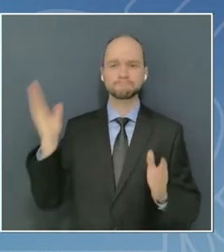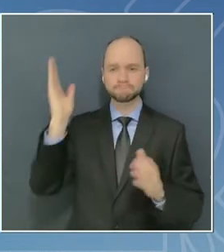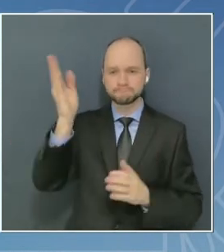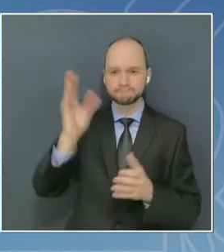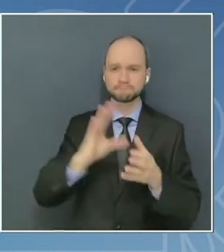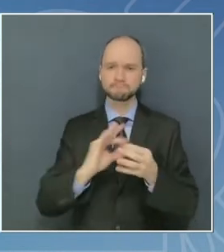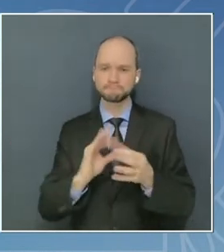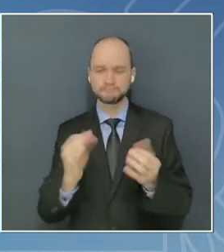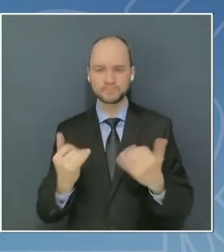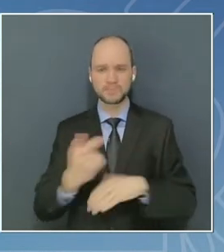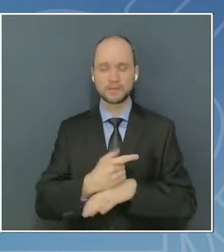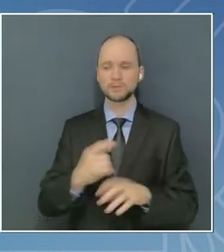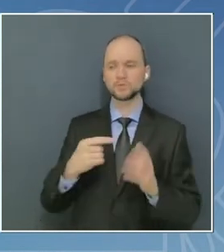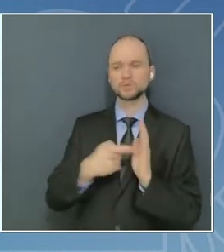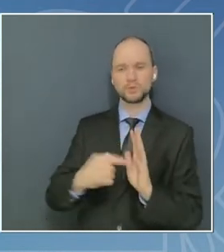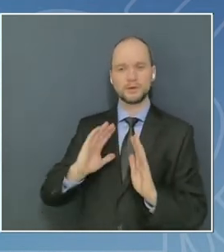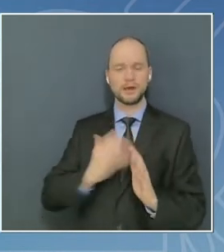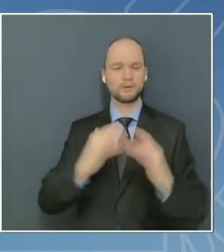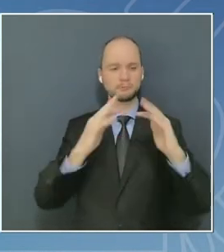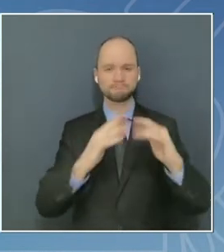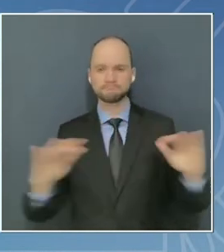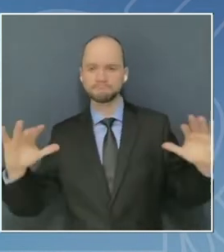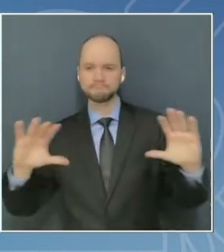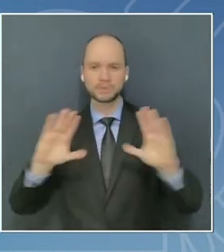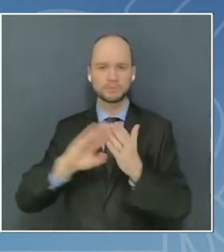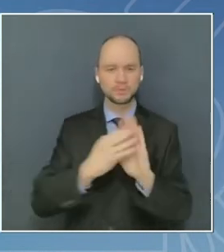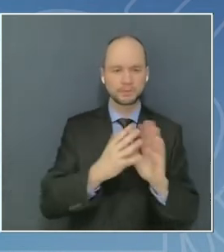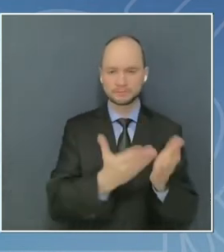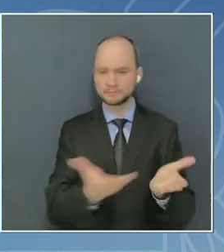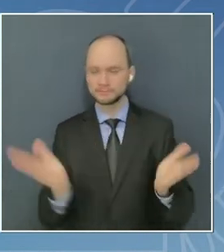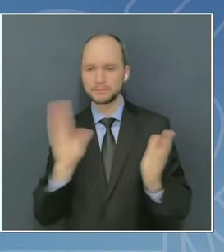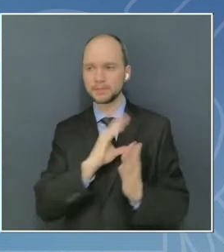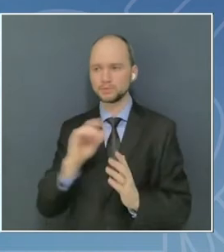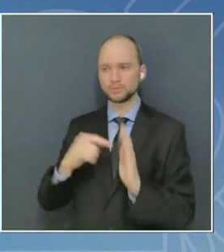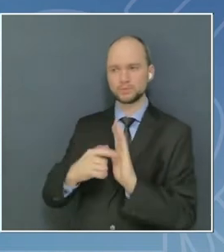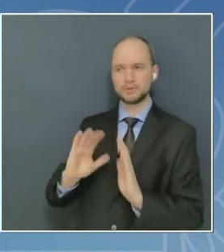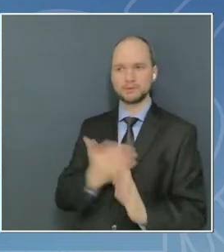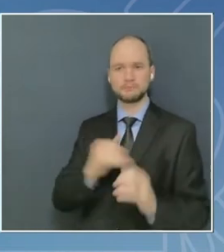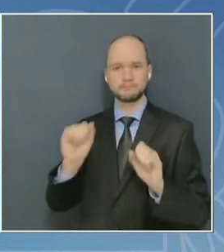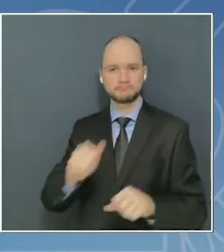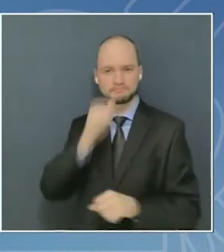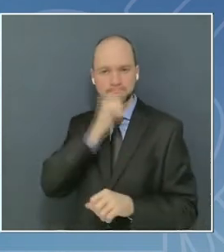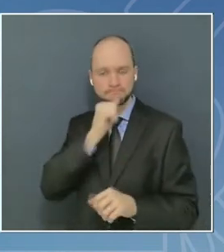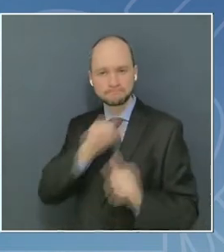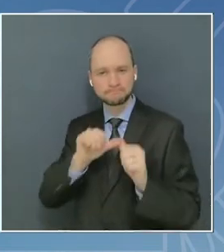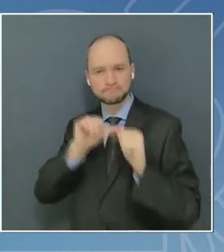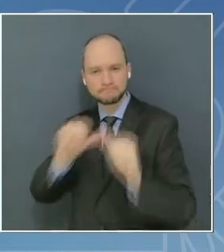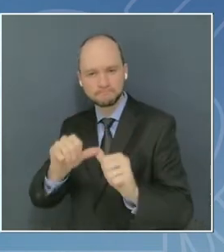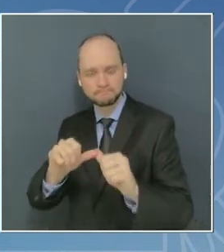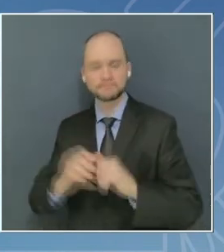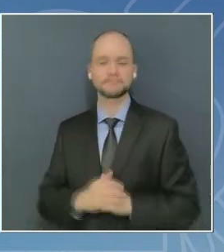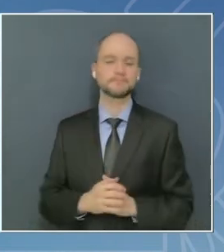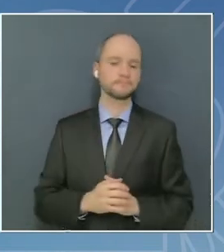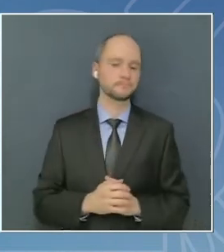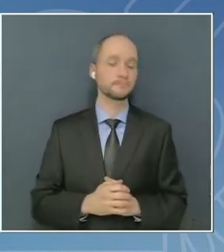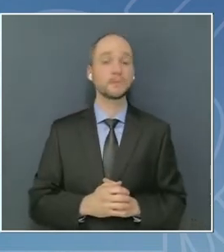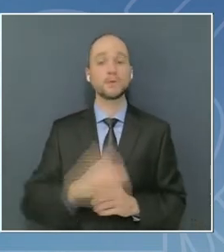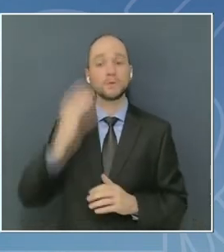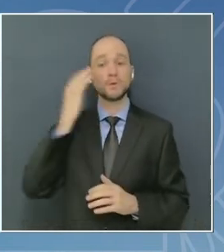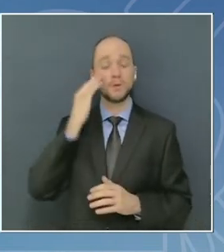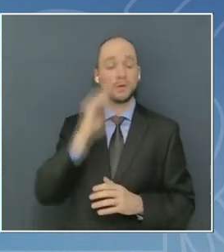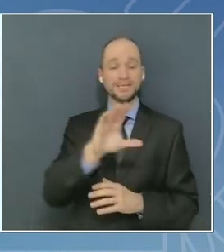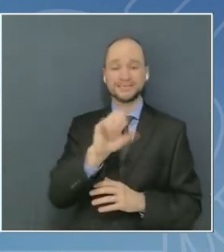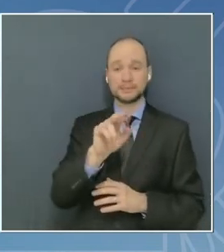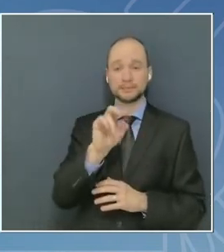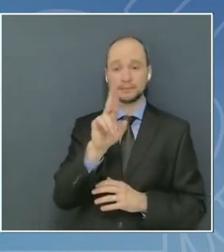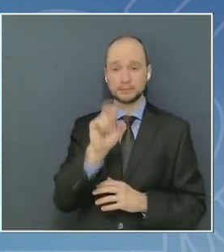communities and are living embodiments of the strength and resilience of these communities. According to the 2020 census, we know that Asian Americans continue